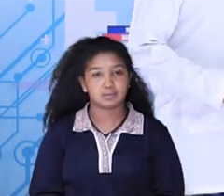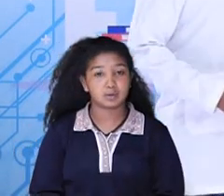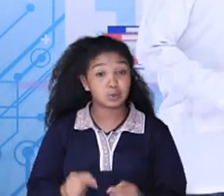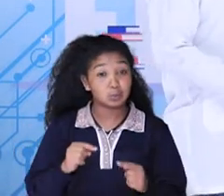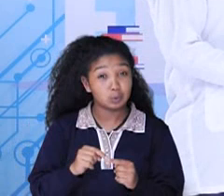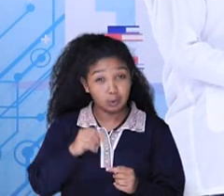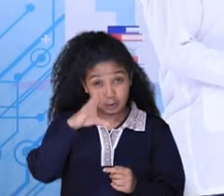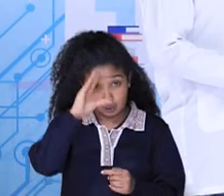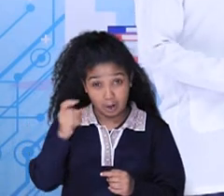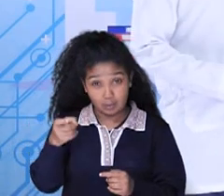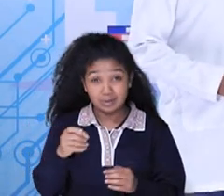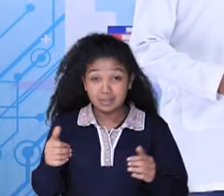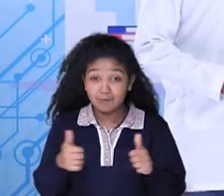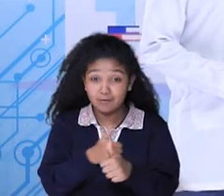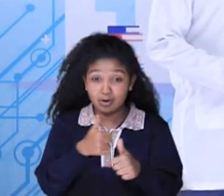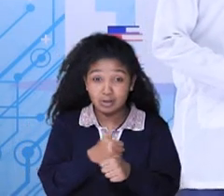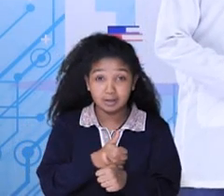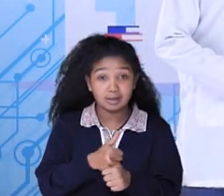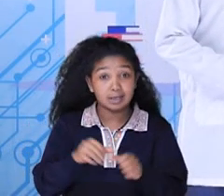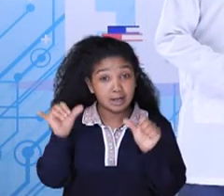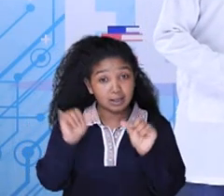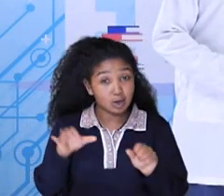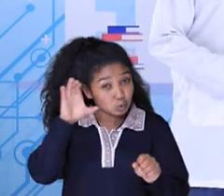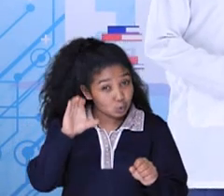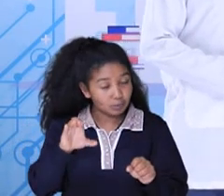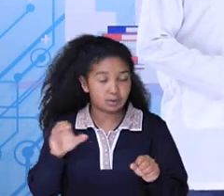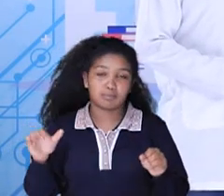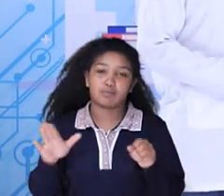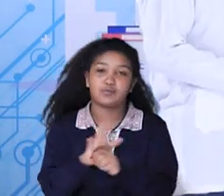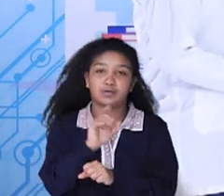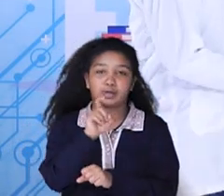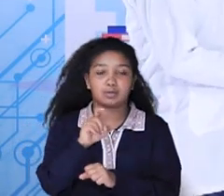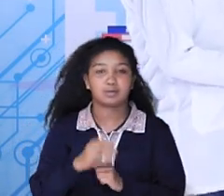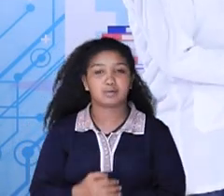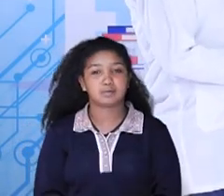To be a human, the following criteria should have to be fulfilled.